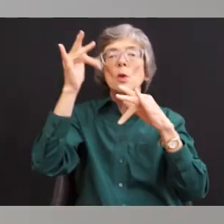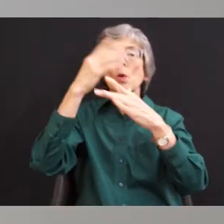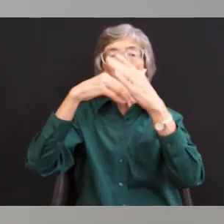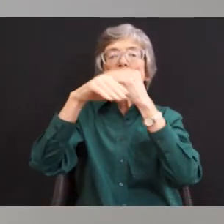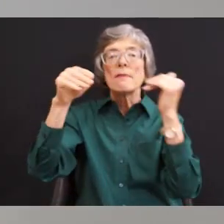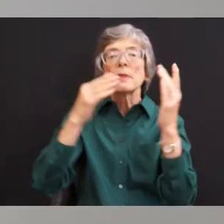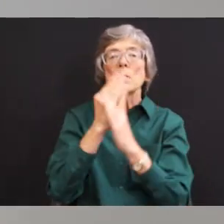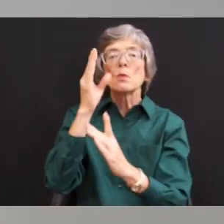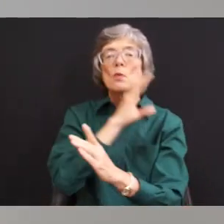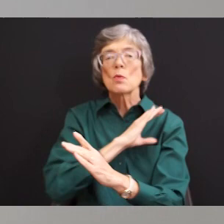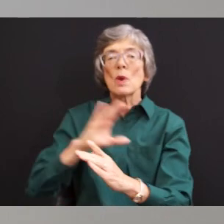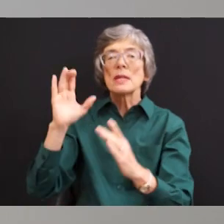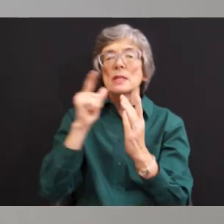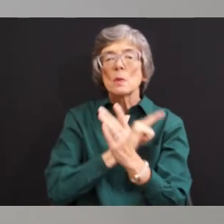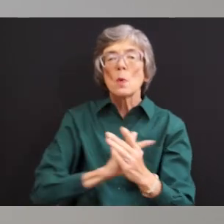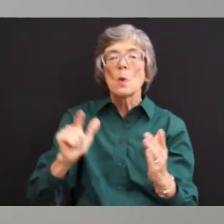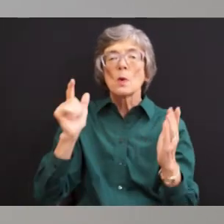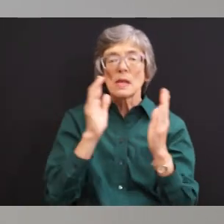our Lord.